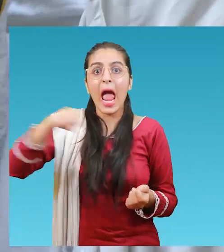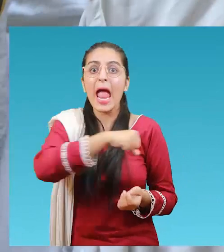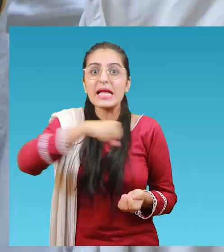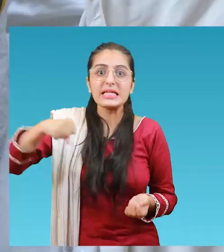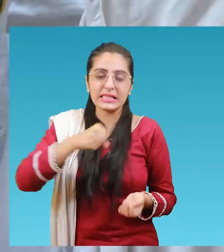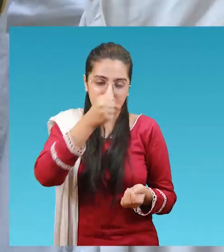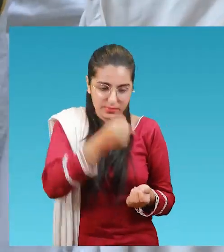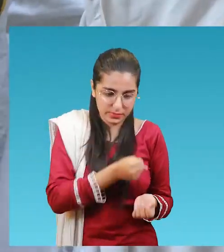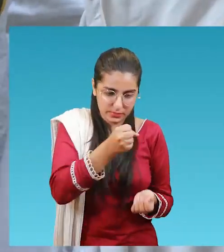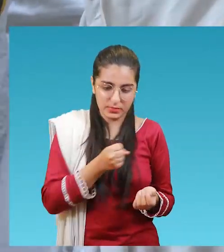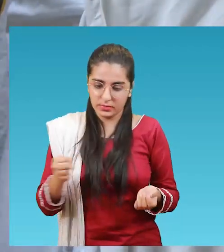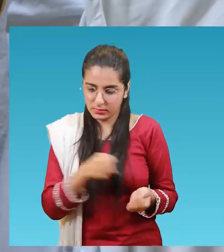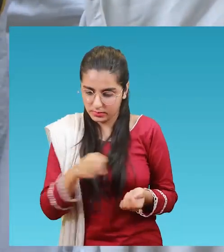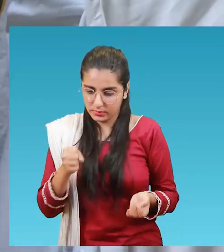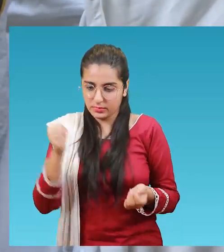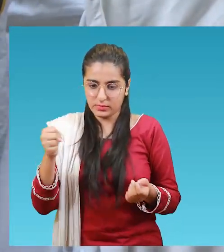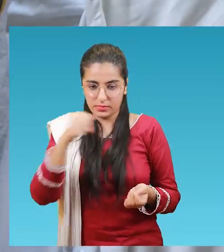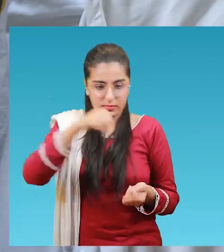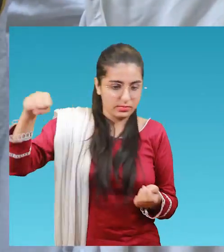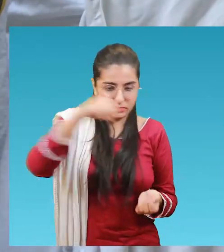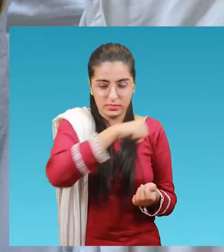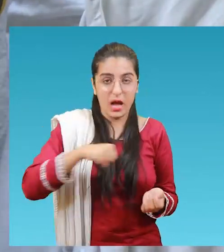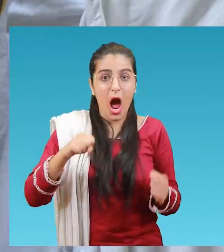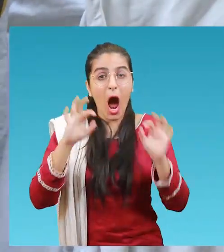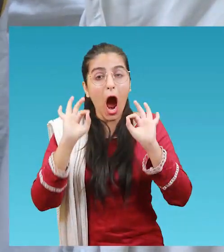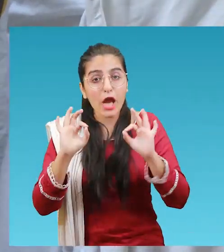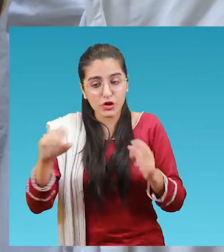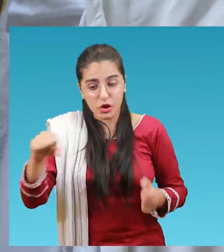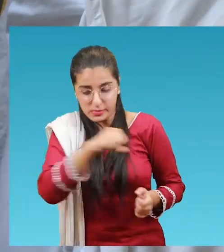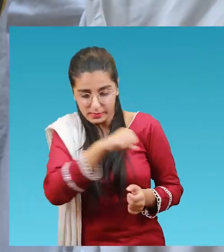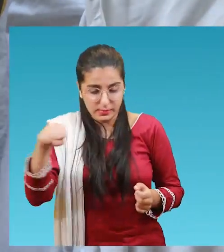This will help define the mouth clearance of the mask.